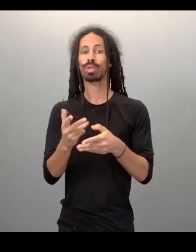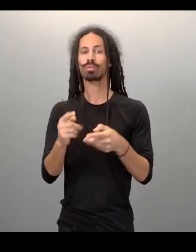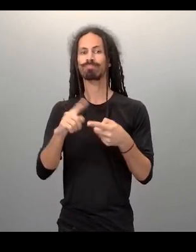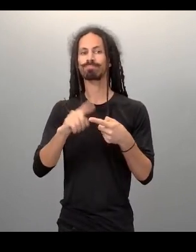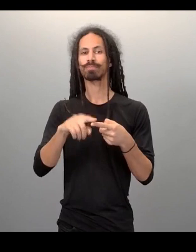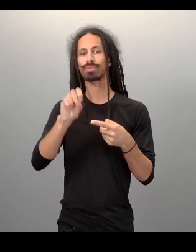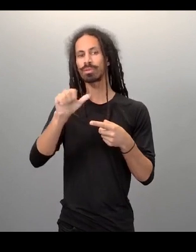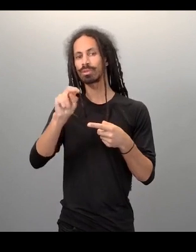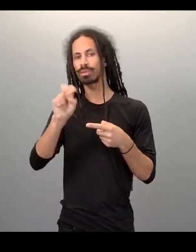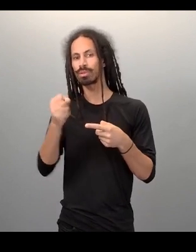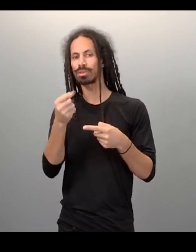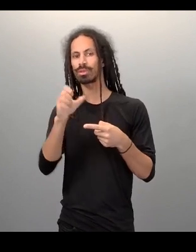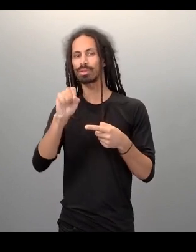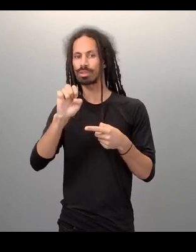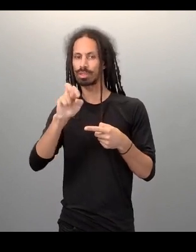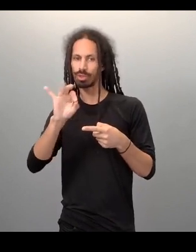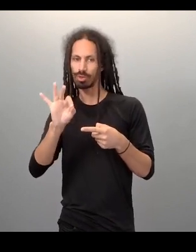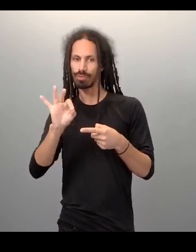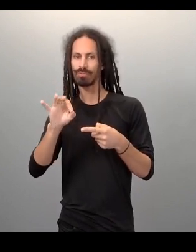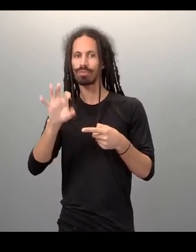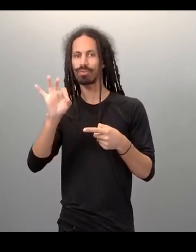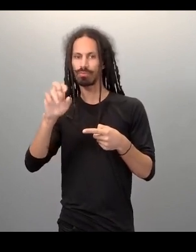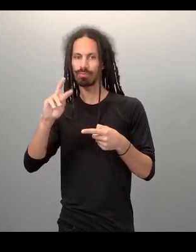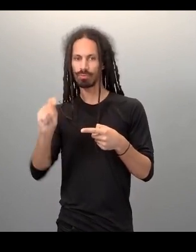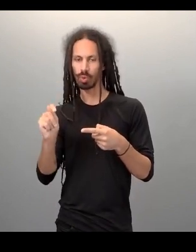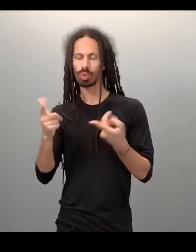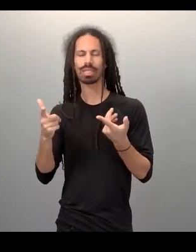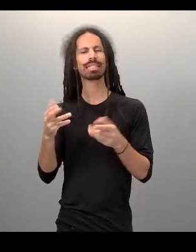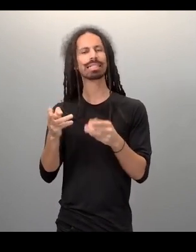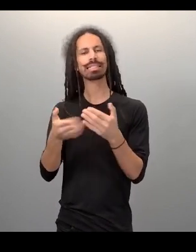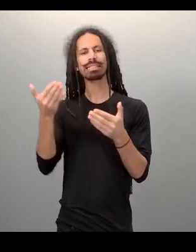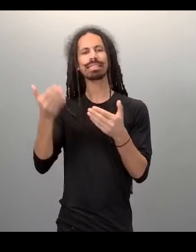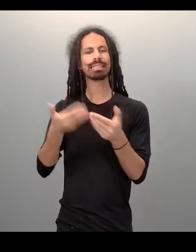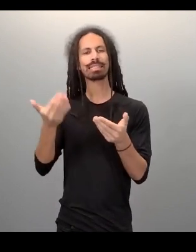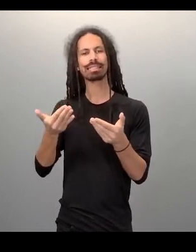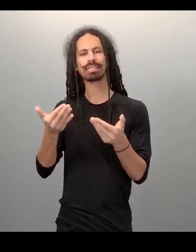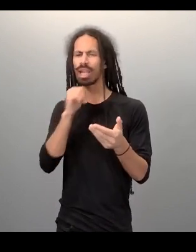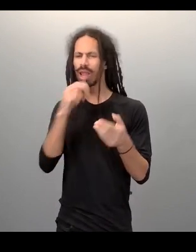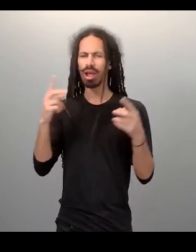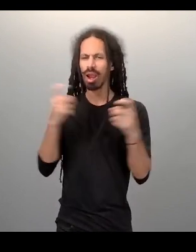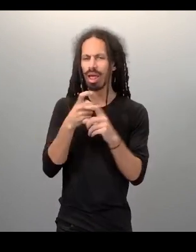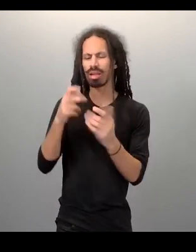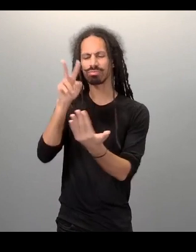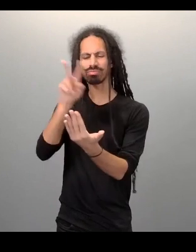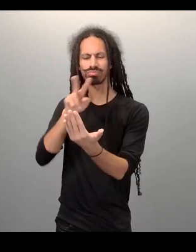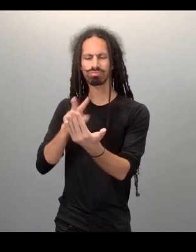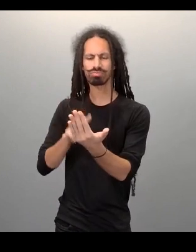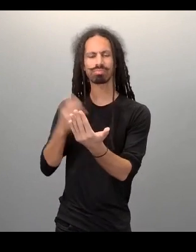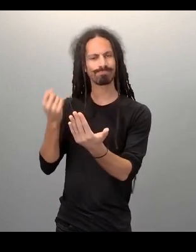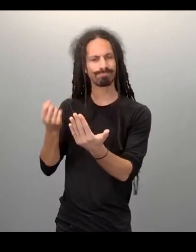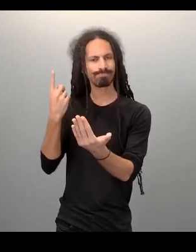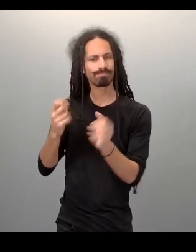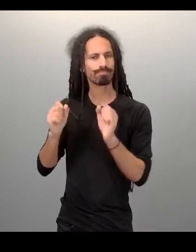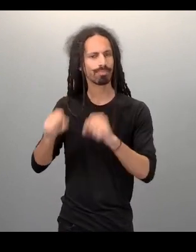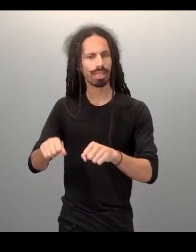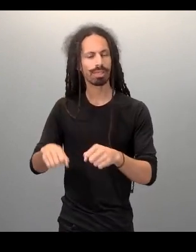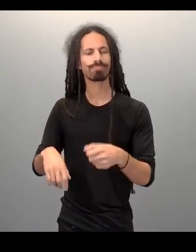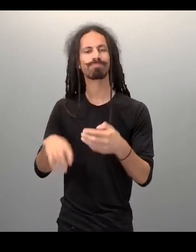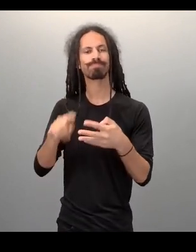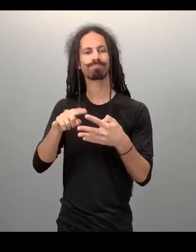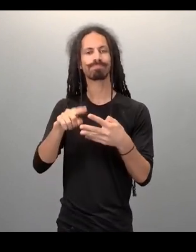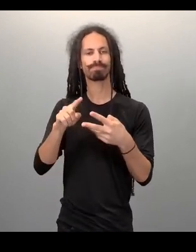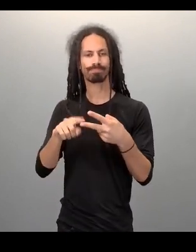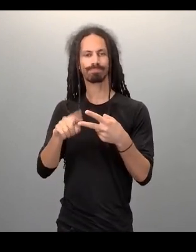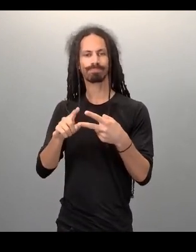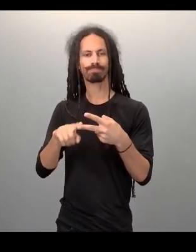style, and that makes it easier for readers to read what it is that you are writing, using font